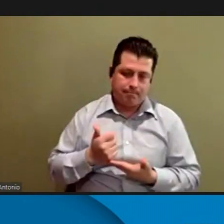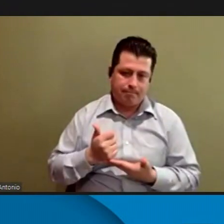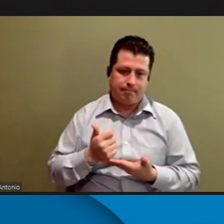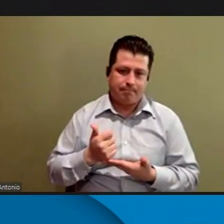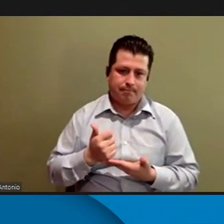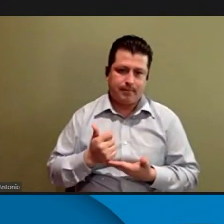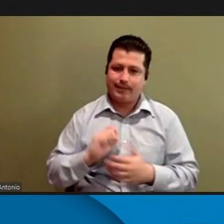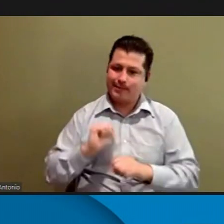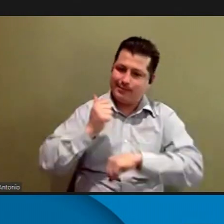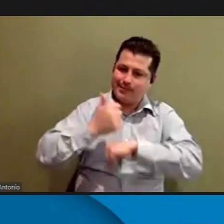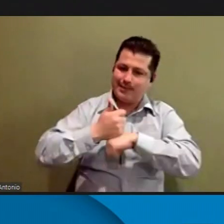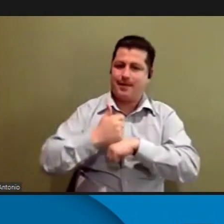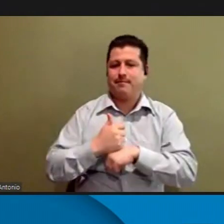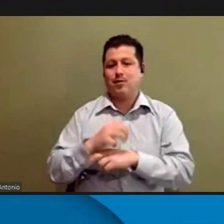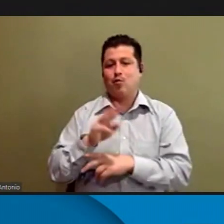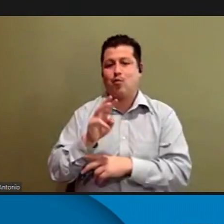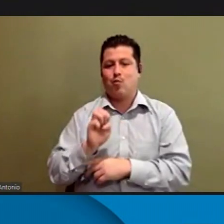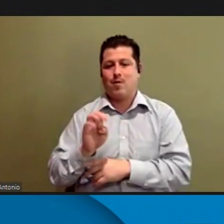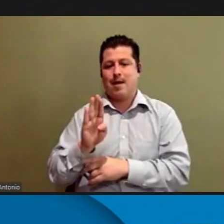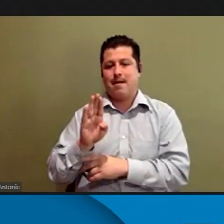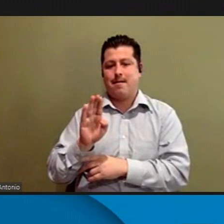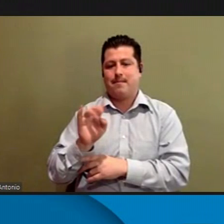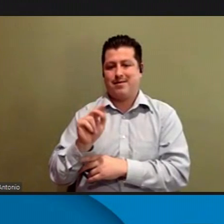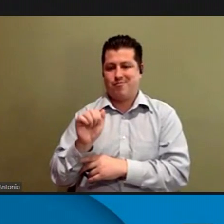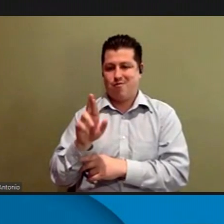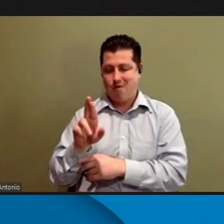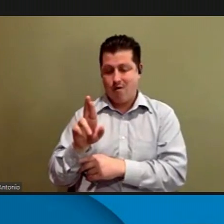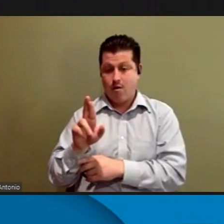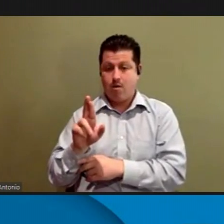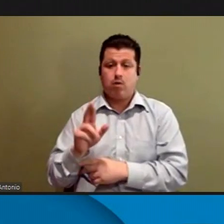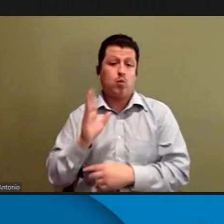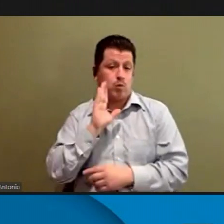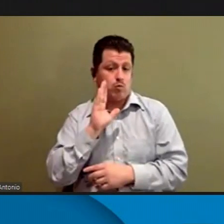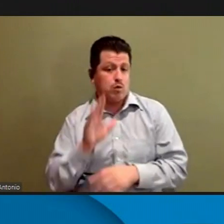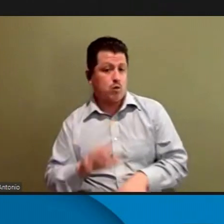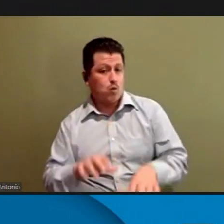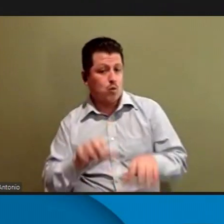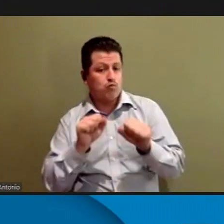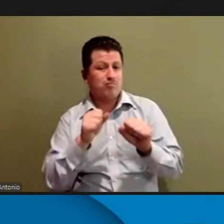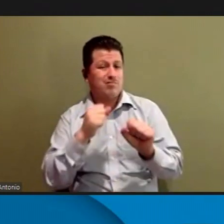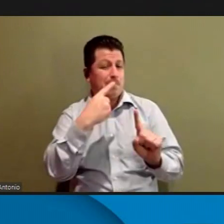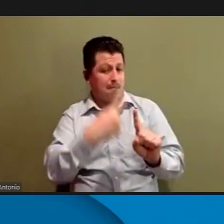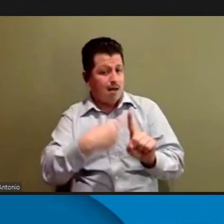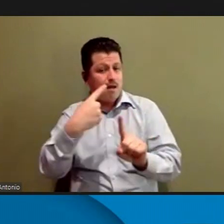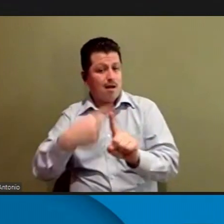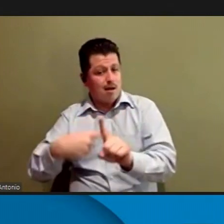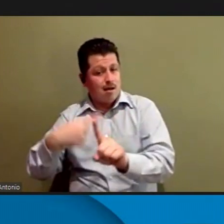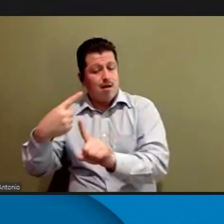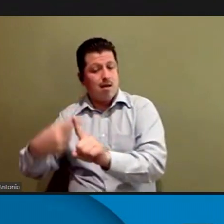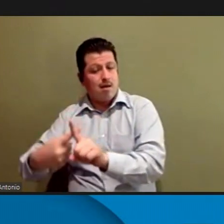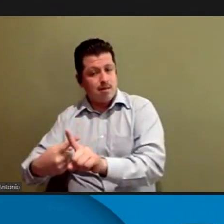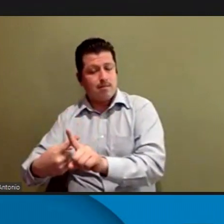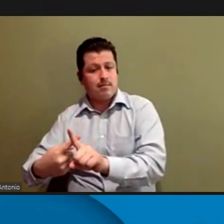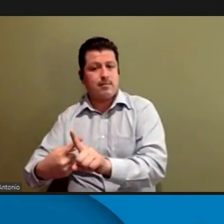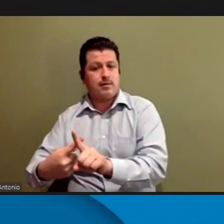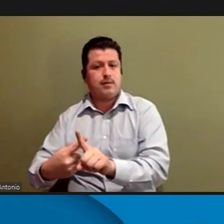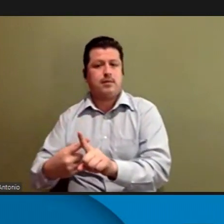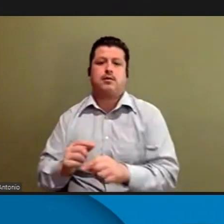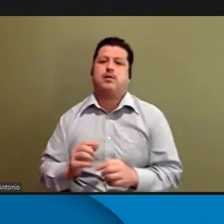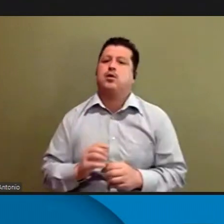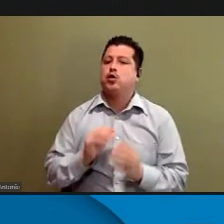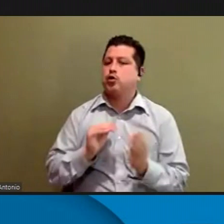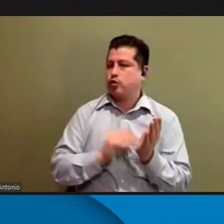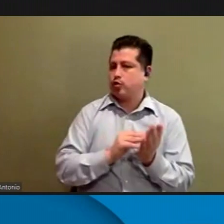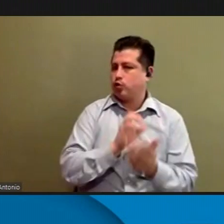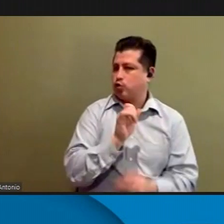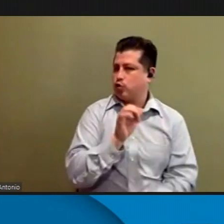webinar together. And again, we will be hosting monthly. It is my plan to host monthly webinars. And Dr. Curls, we may have